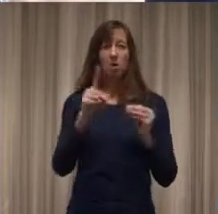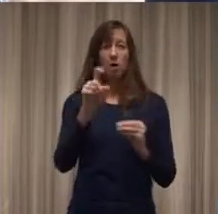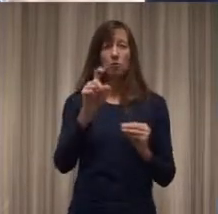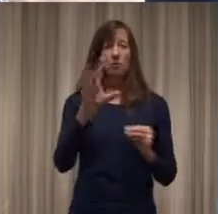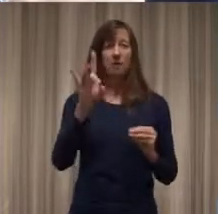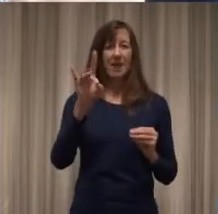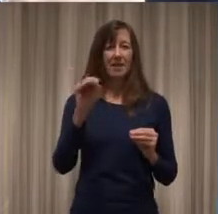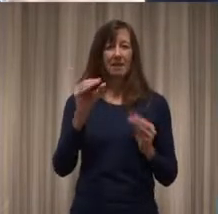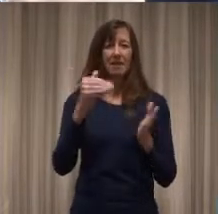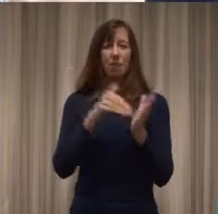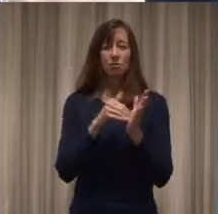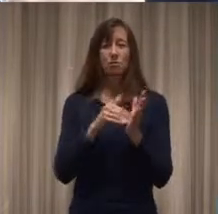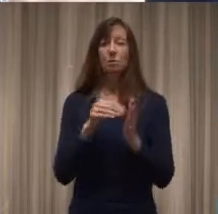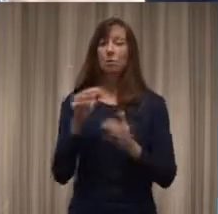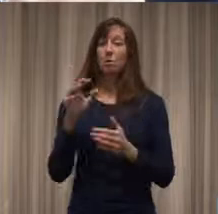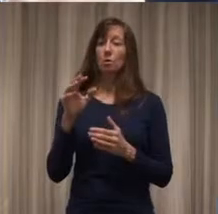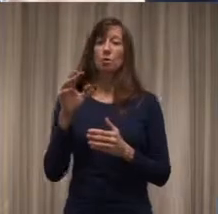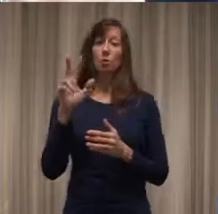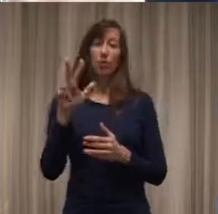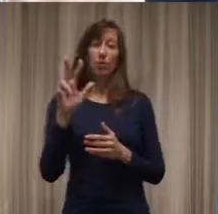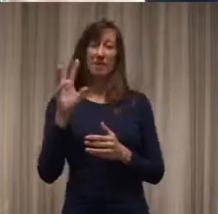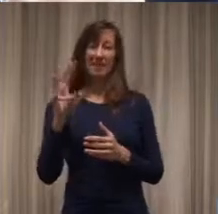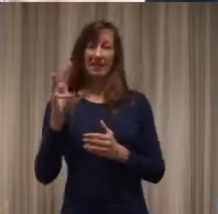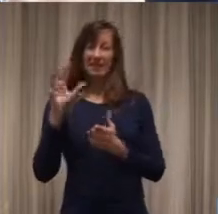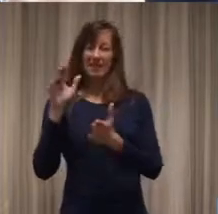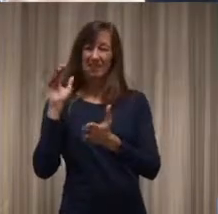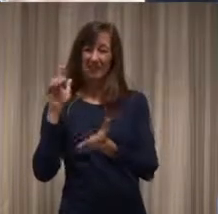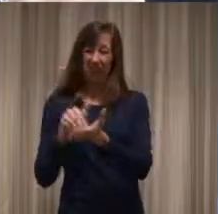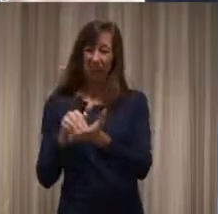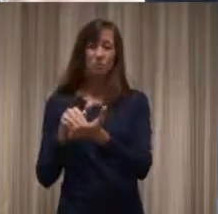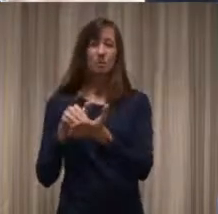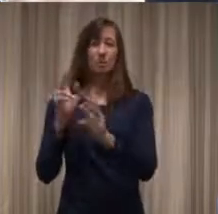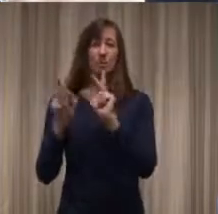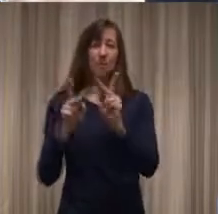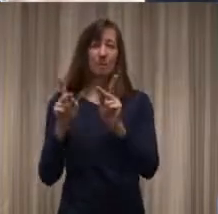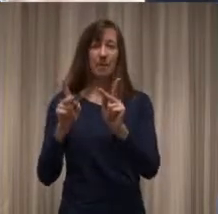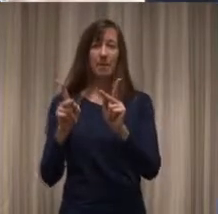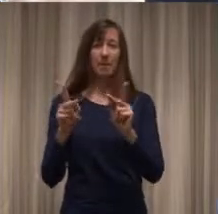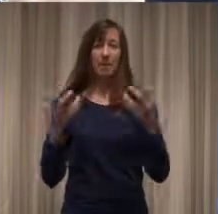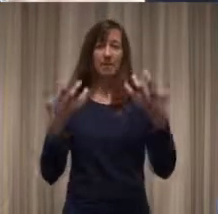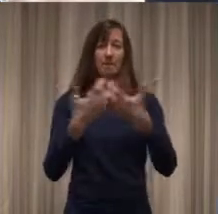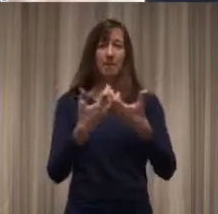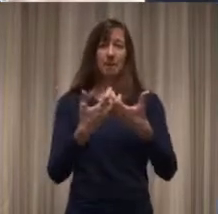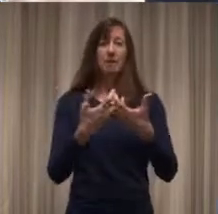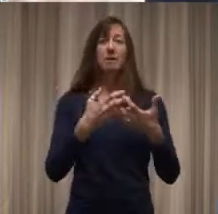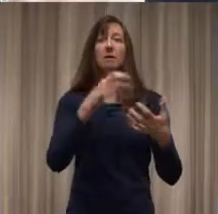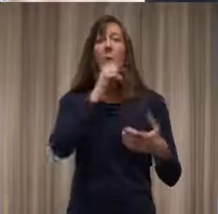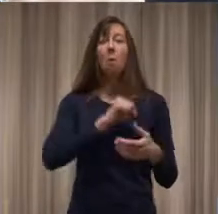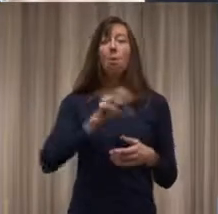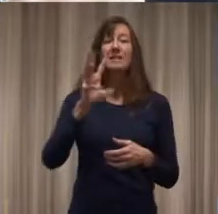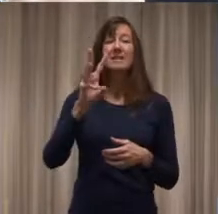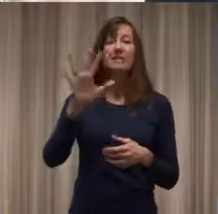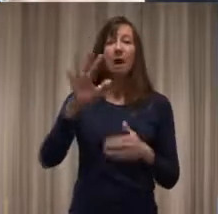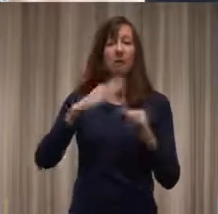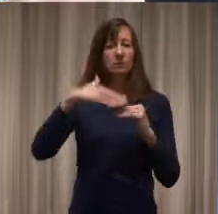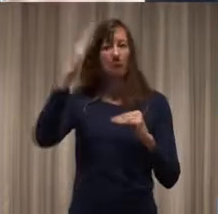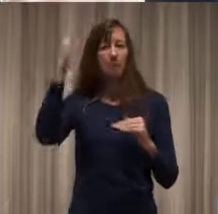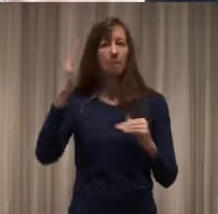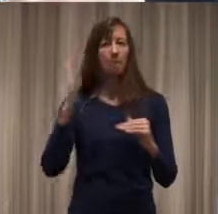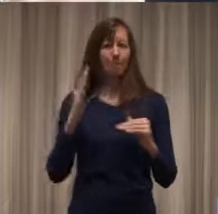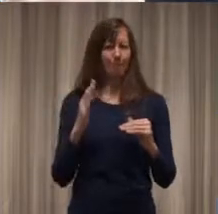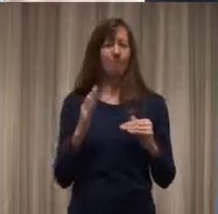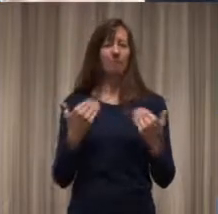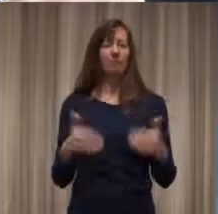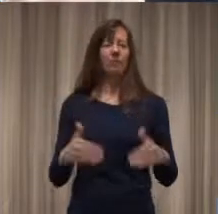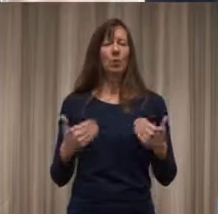residents, so 20% of our county's population fit in that category of 65 plus. Not to mention all the